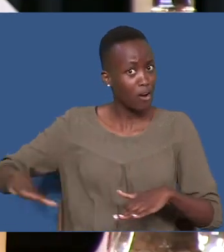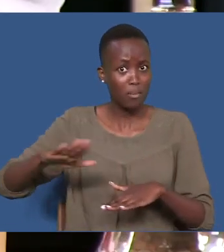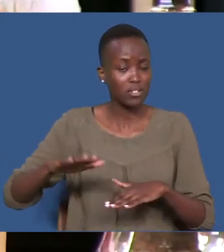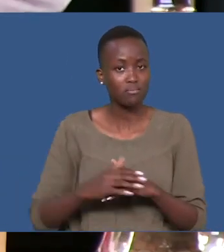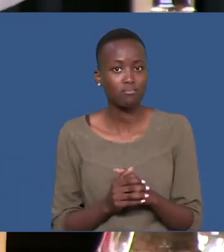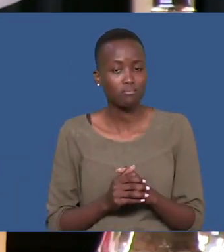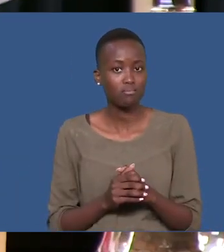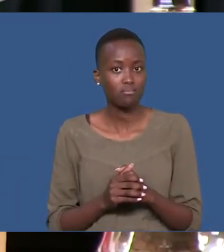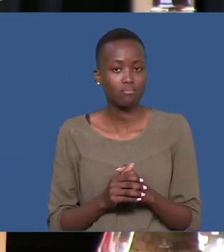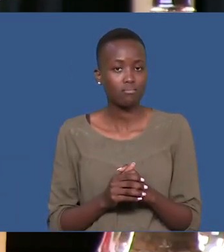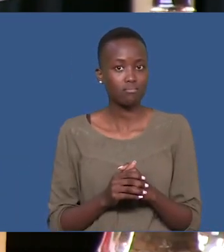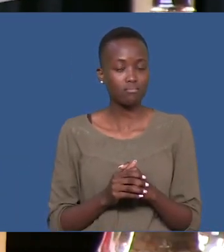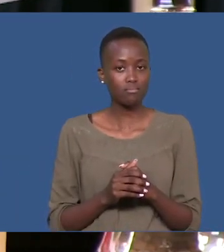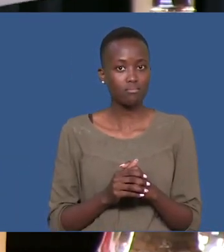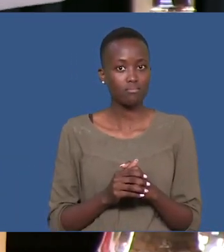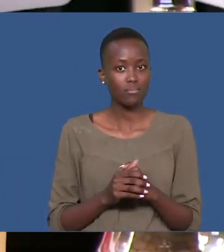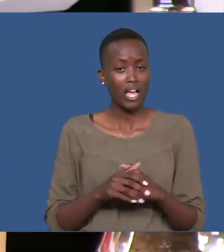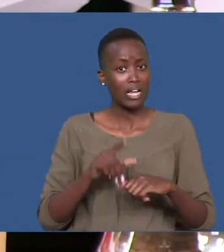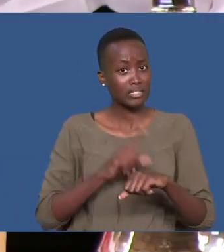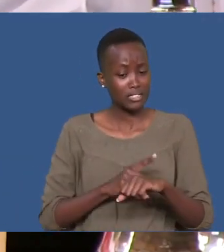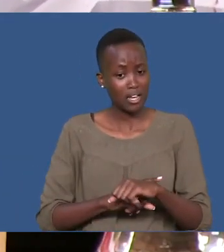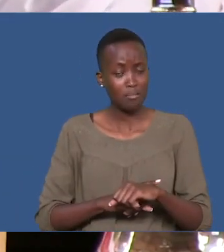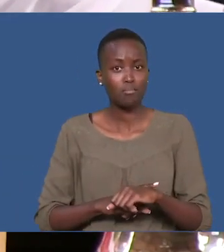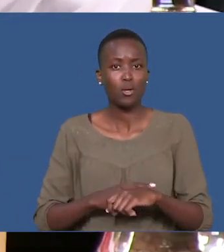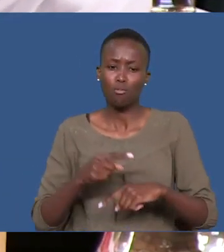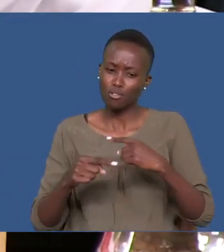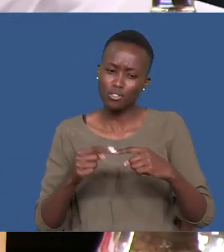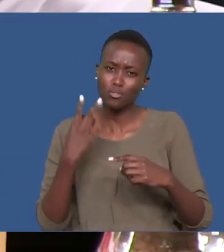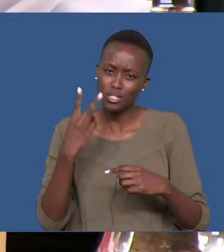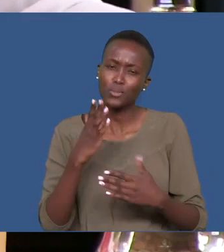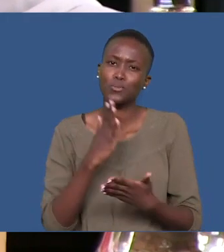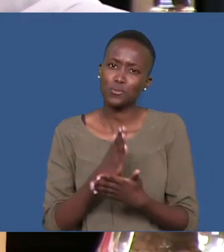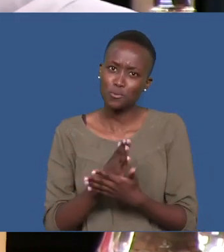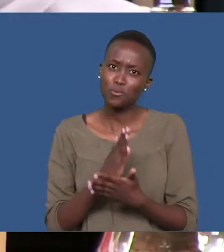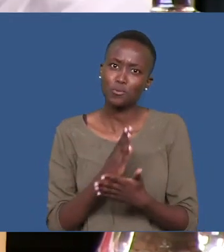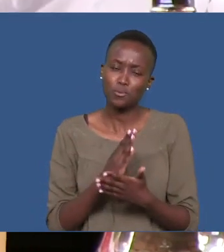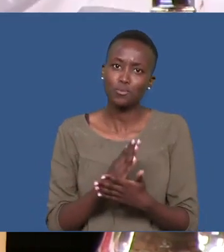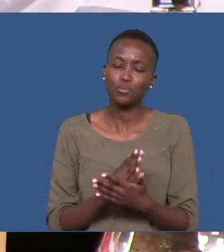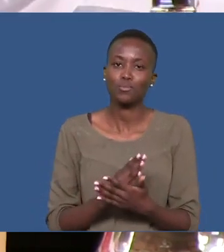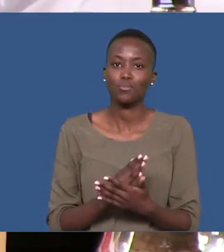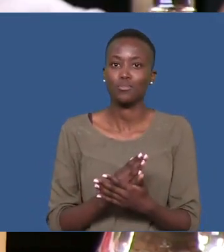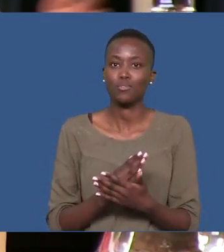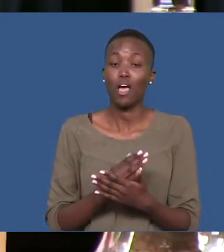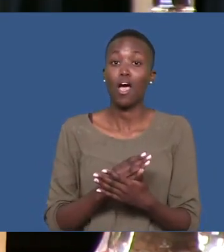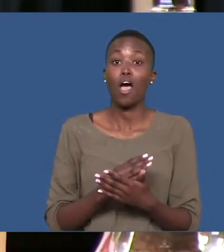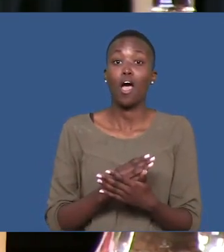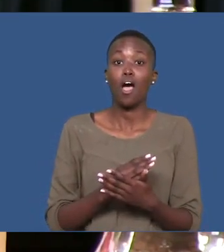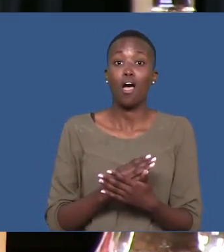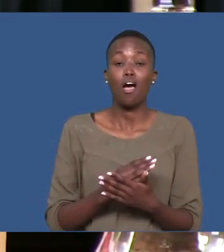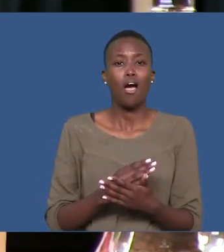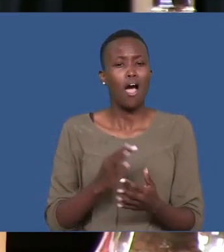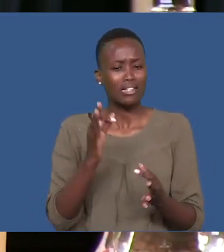After that, you'll be hearing them talking about justice towards the poor in our society. How I